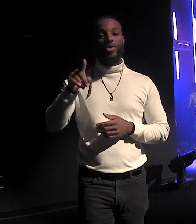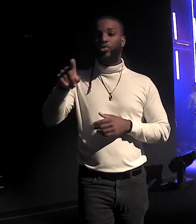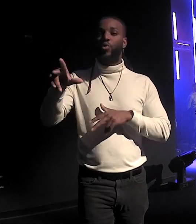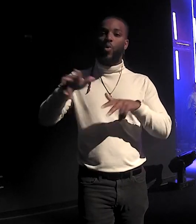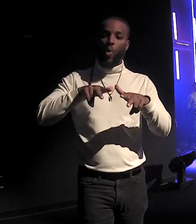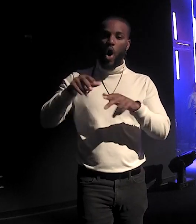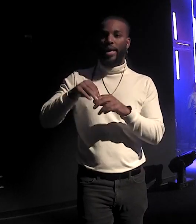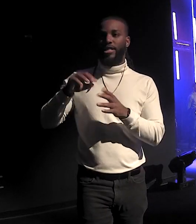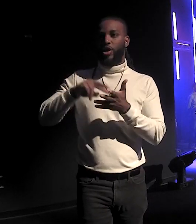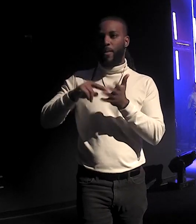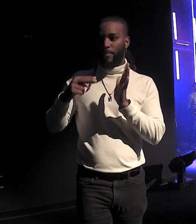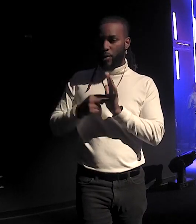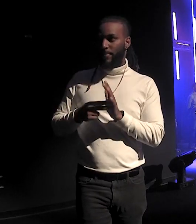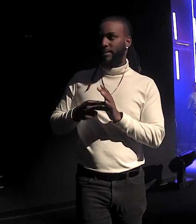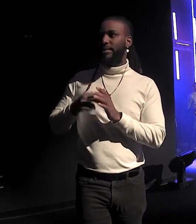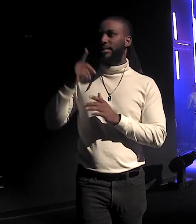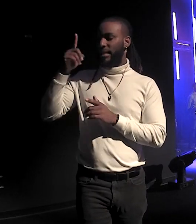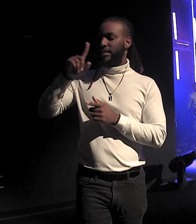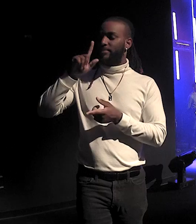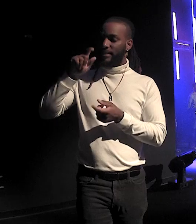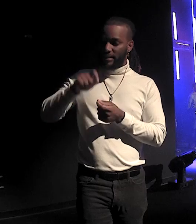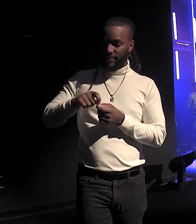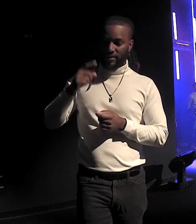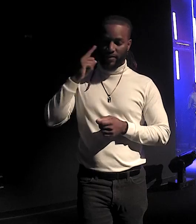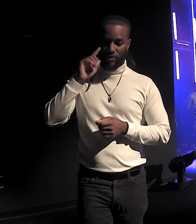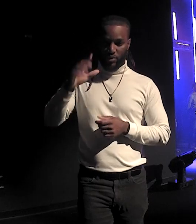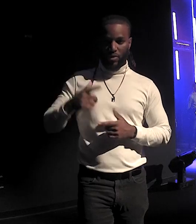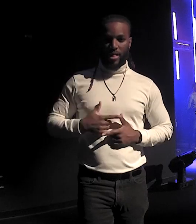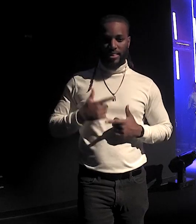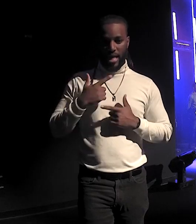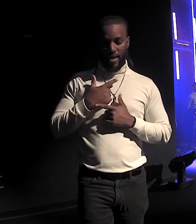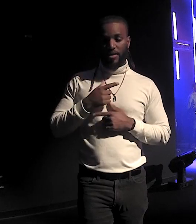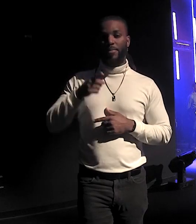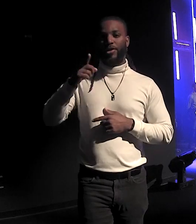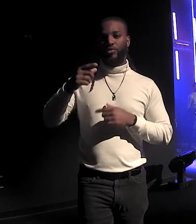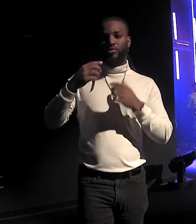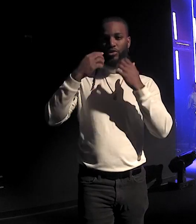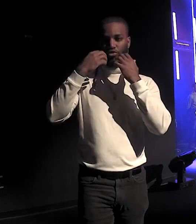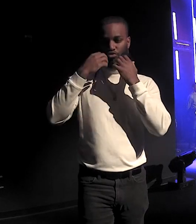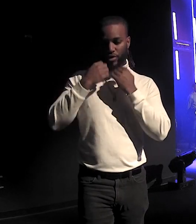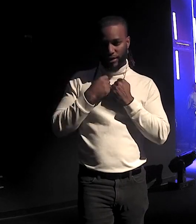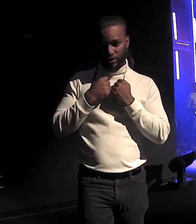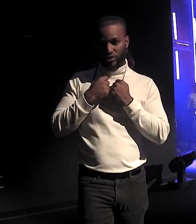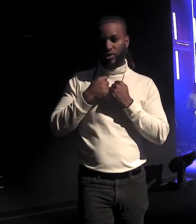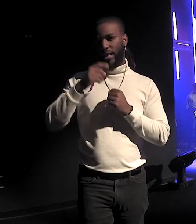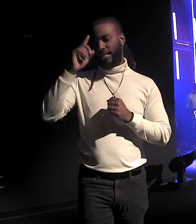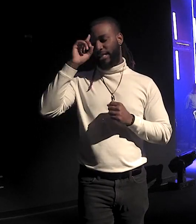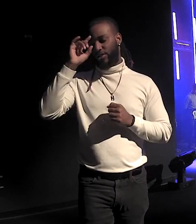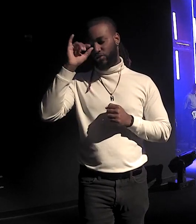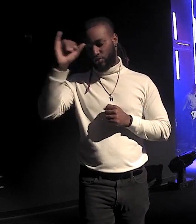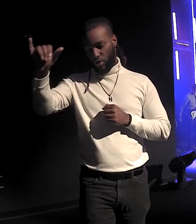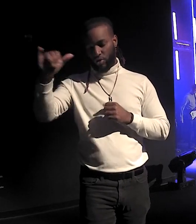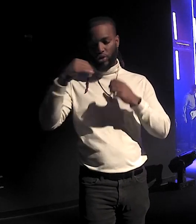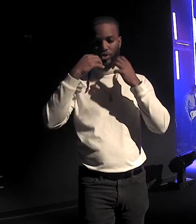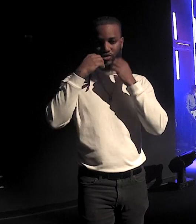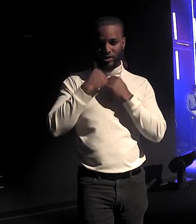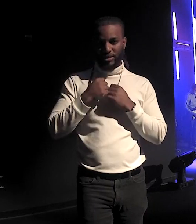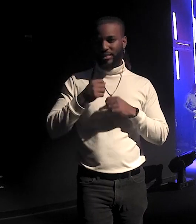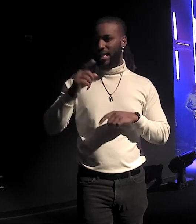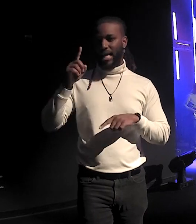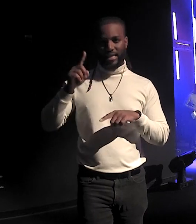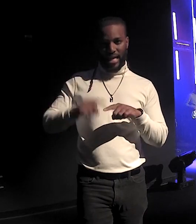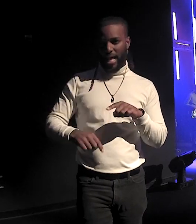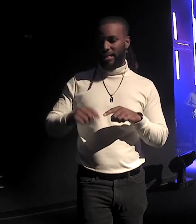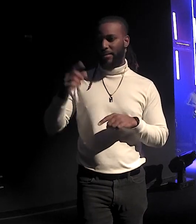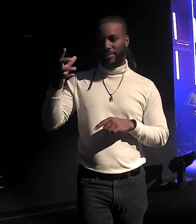the purpose that he has specifically for your life. And may you treasure the eternal treasure that cannot be